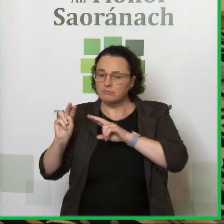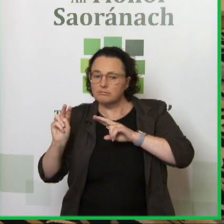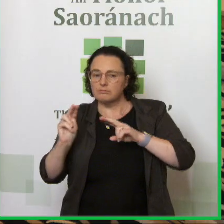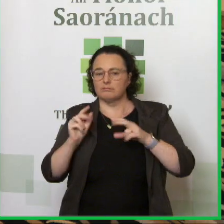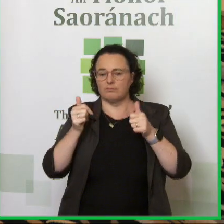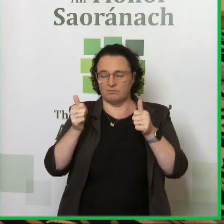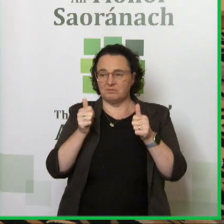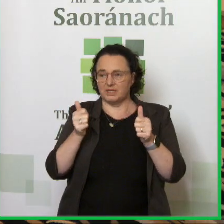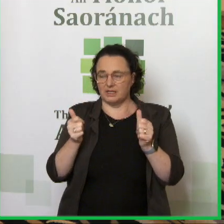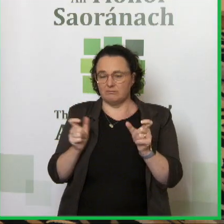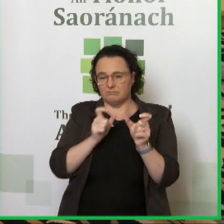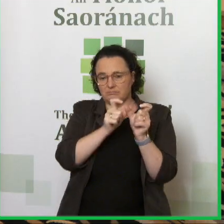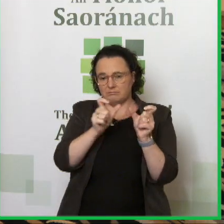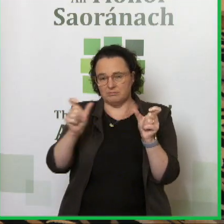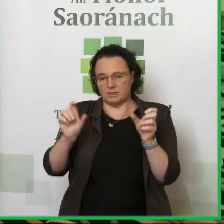that.